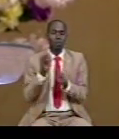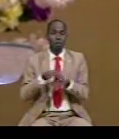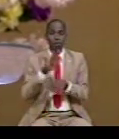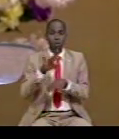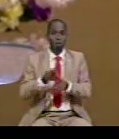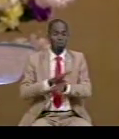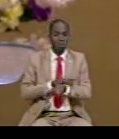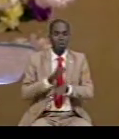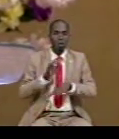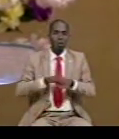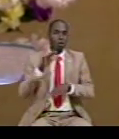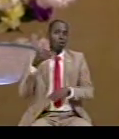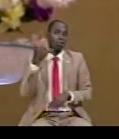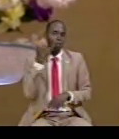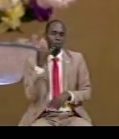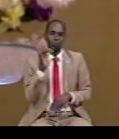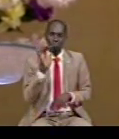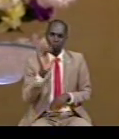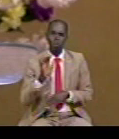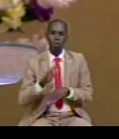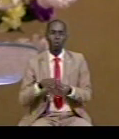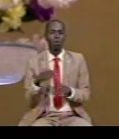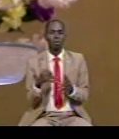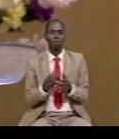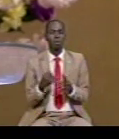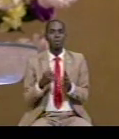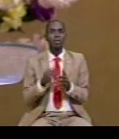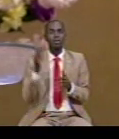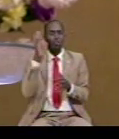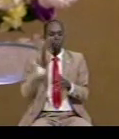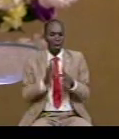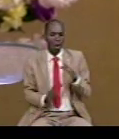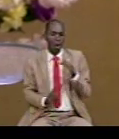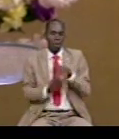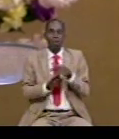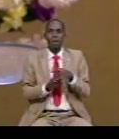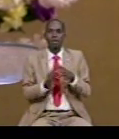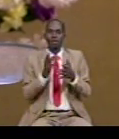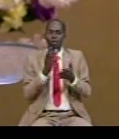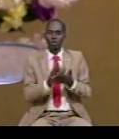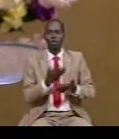Christ, as you hear this message through radio,